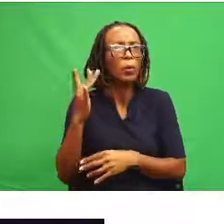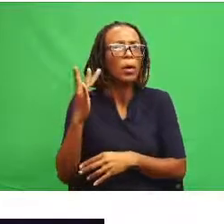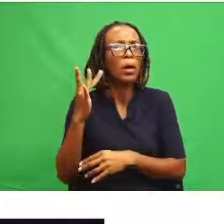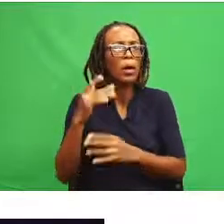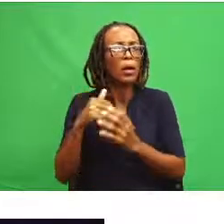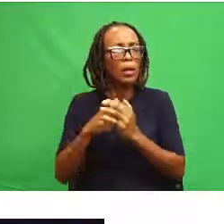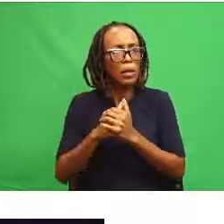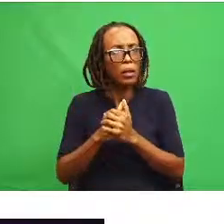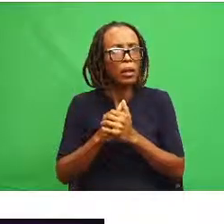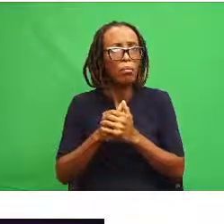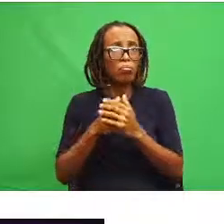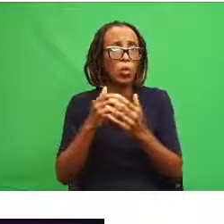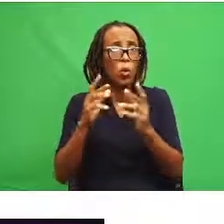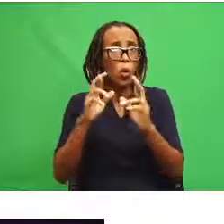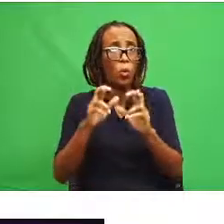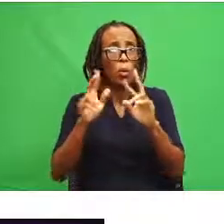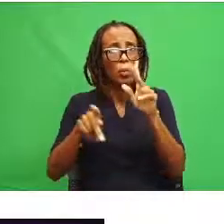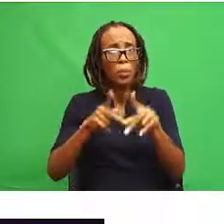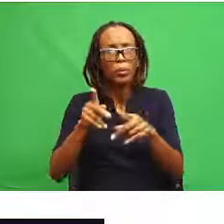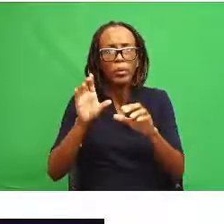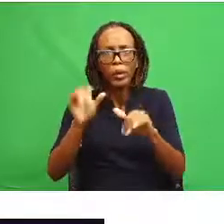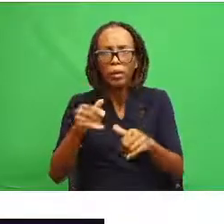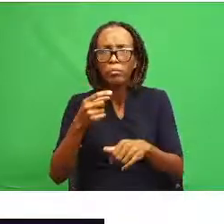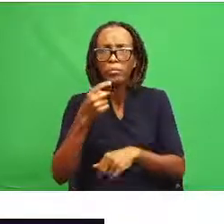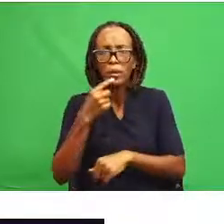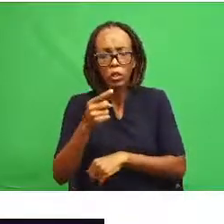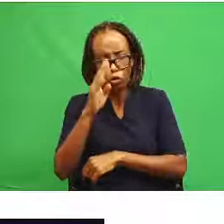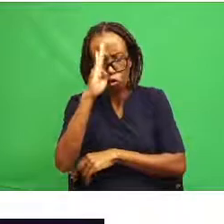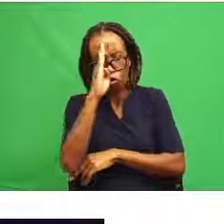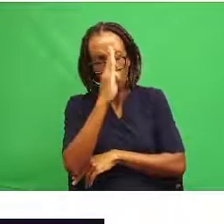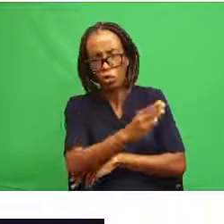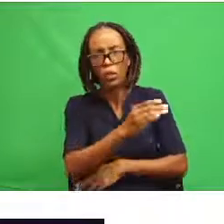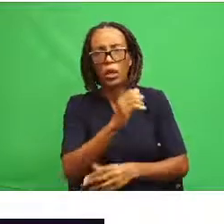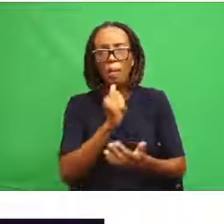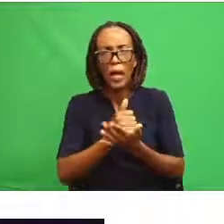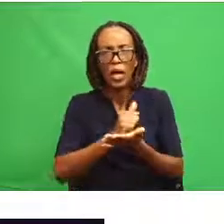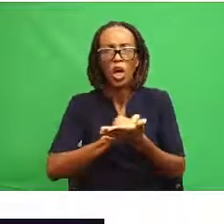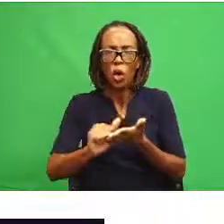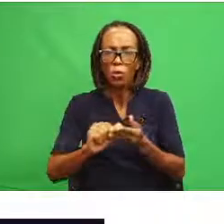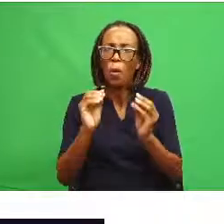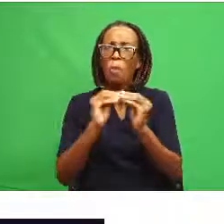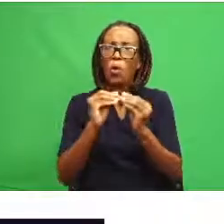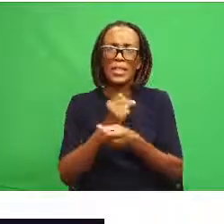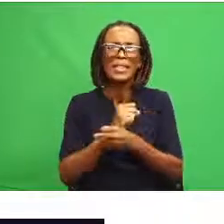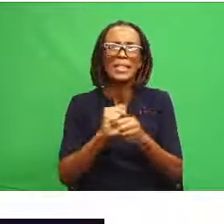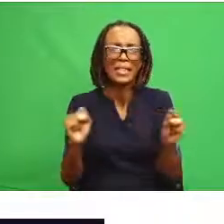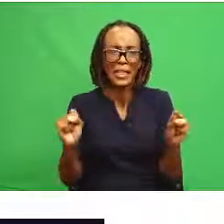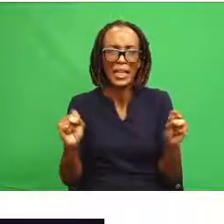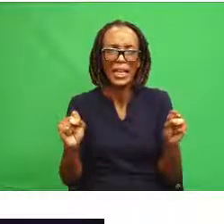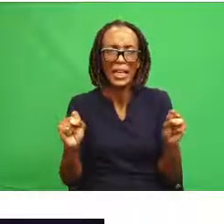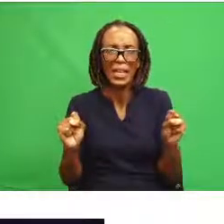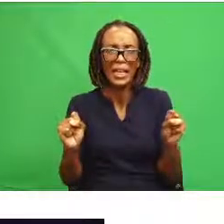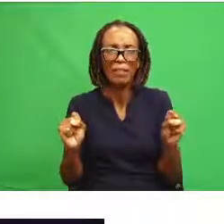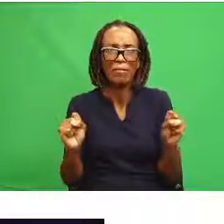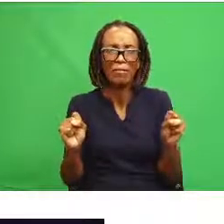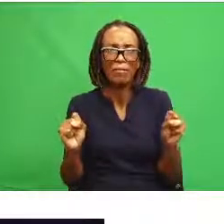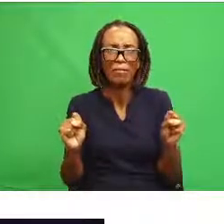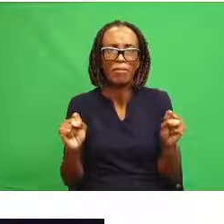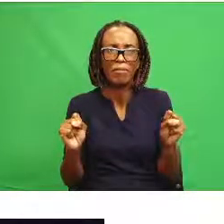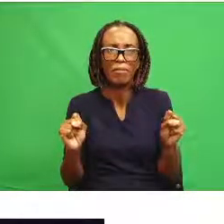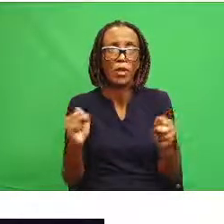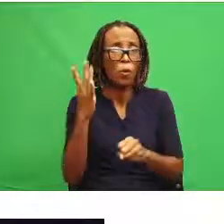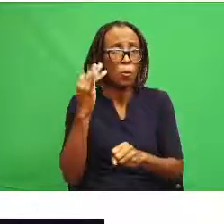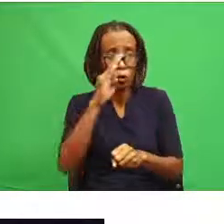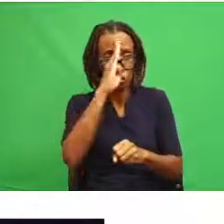persons could make efforts to have their money directly deposited in their accounts. And I think that as well, apart from safeguarding the payment, I think